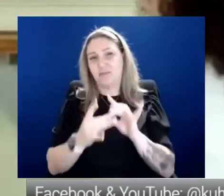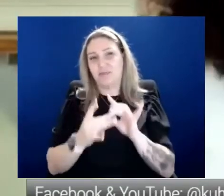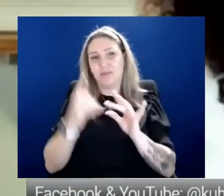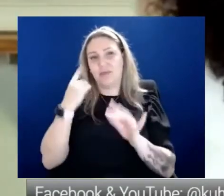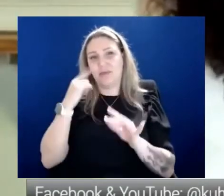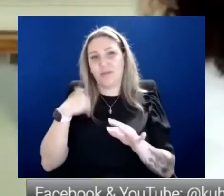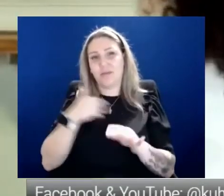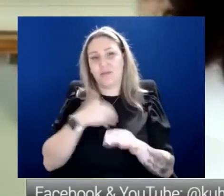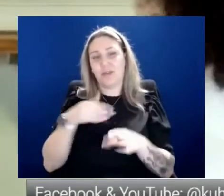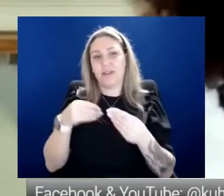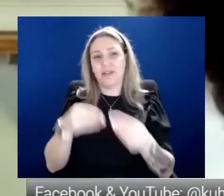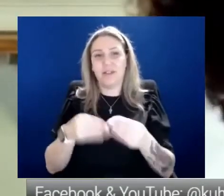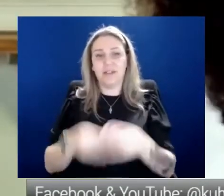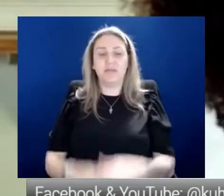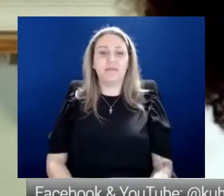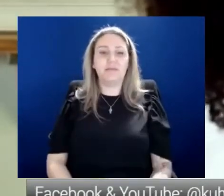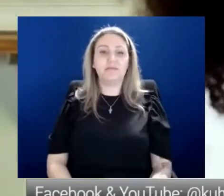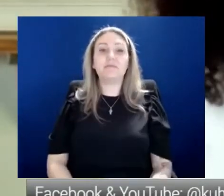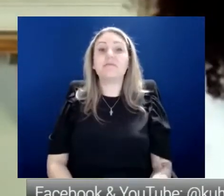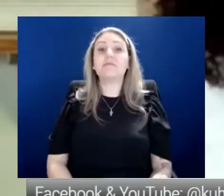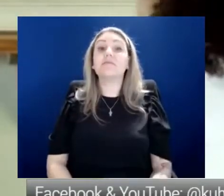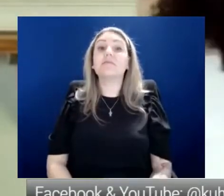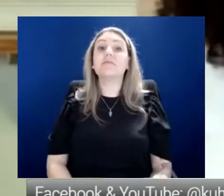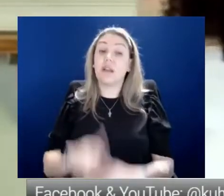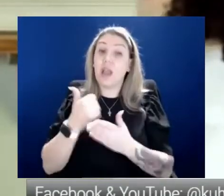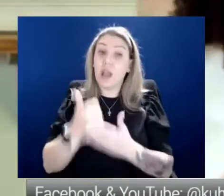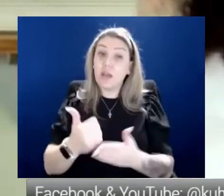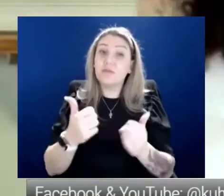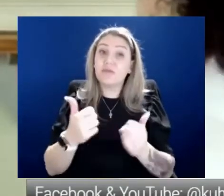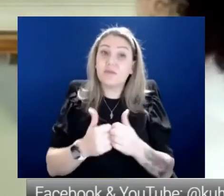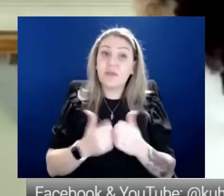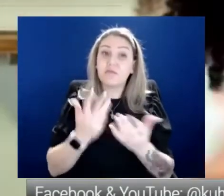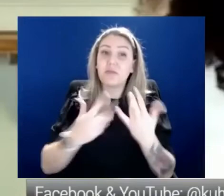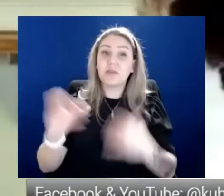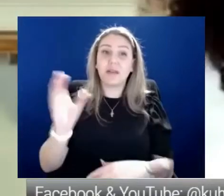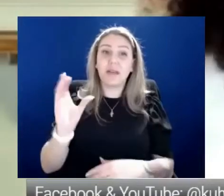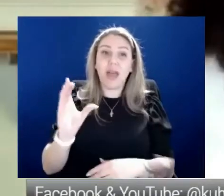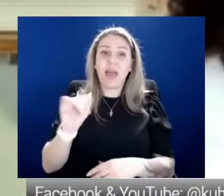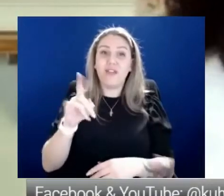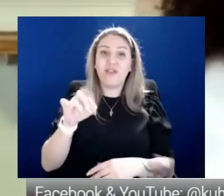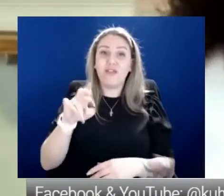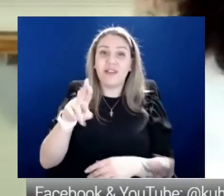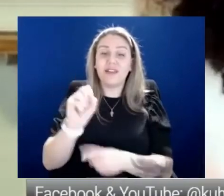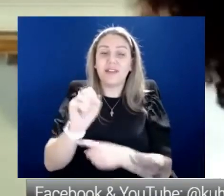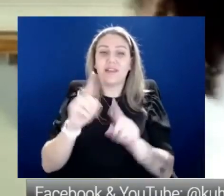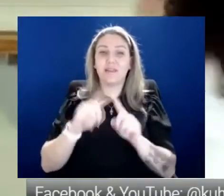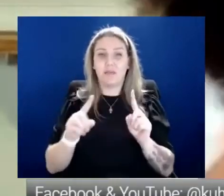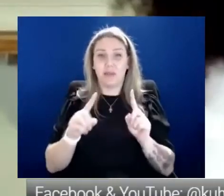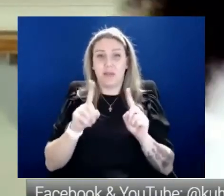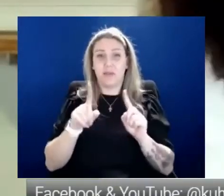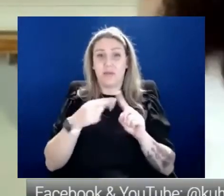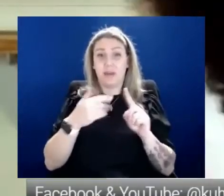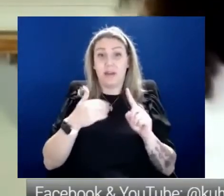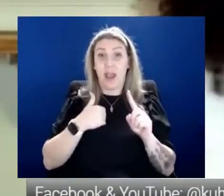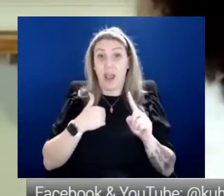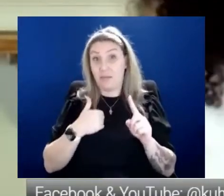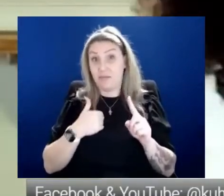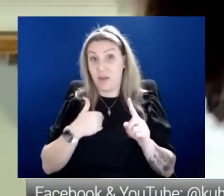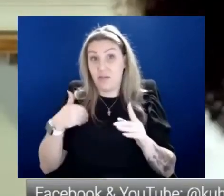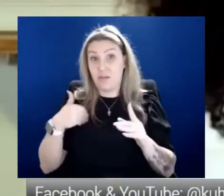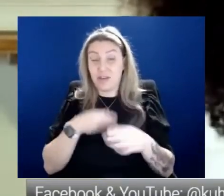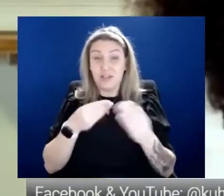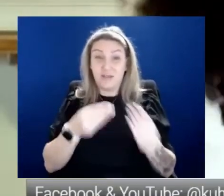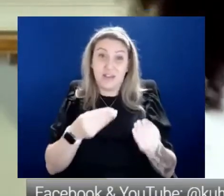breastfeeding. It does burn a lot of calories, but I don't know about you all, but when I'm breastfeeding my kids, I'm always really hungry and I'm eating tons